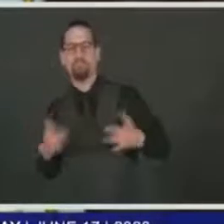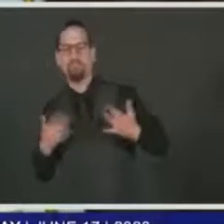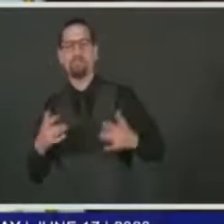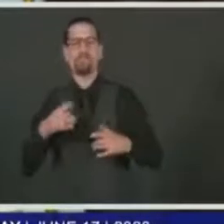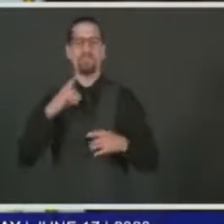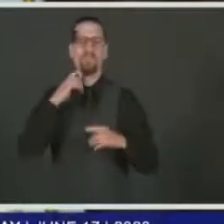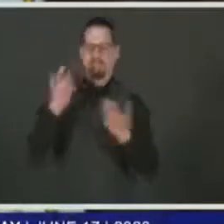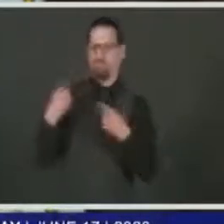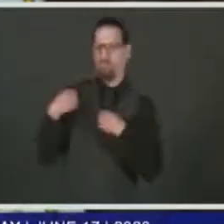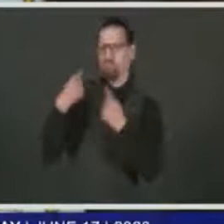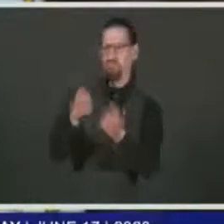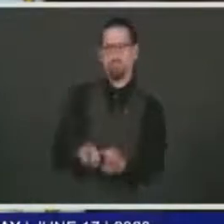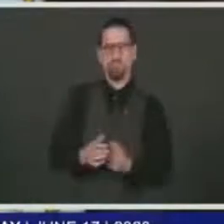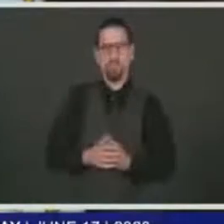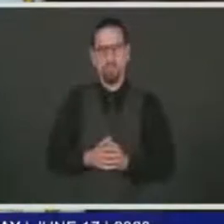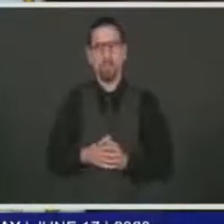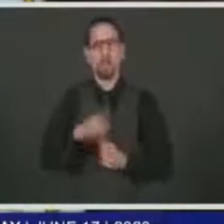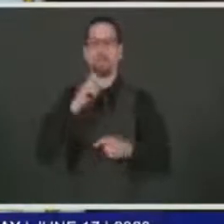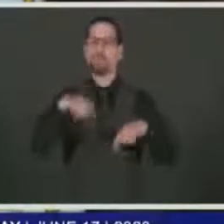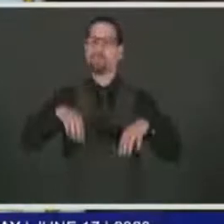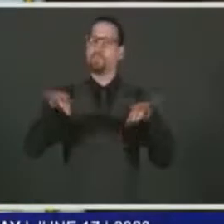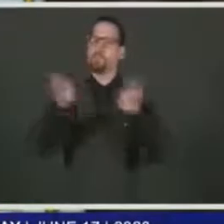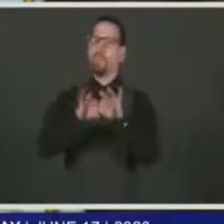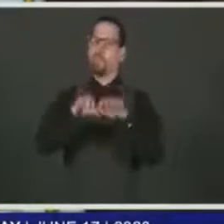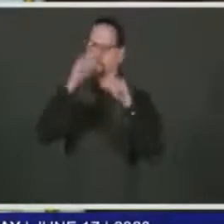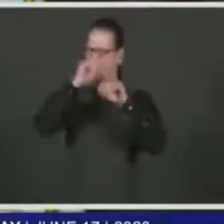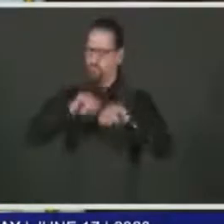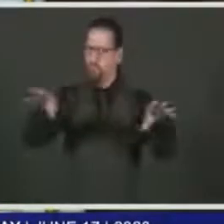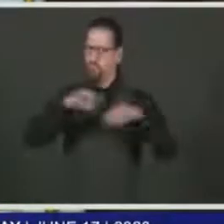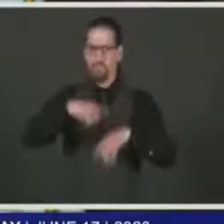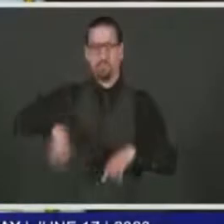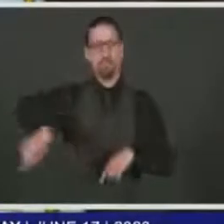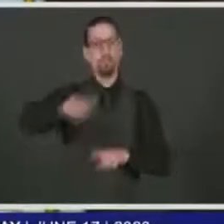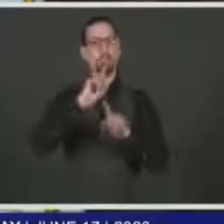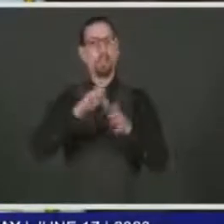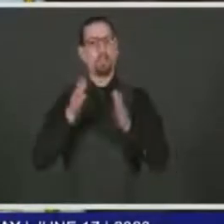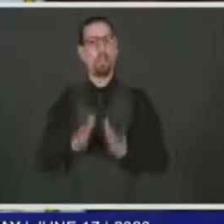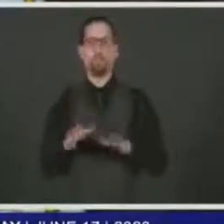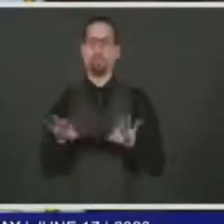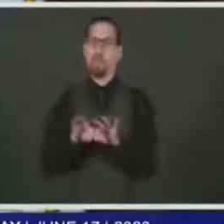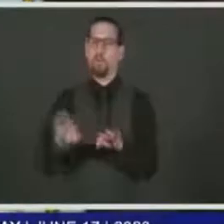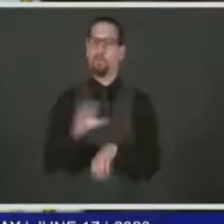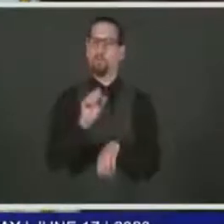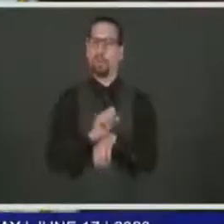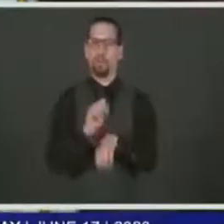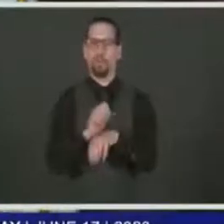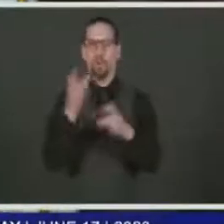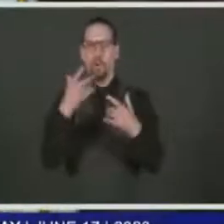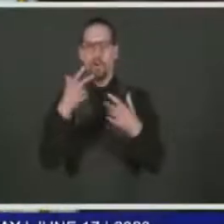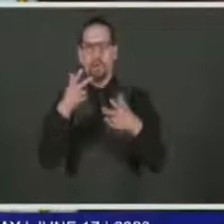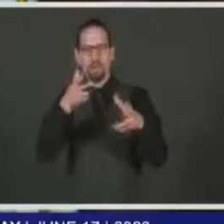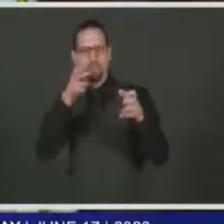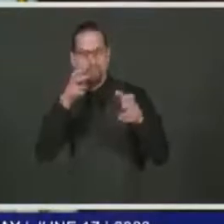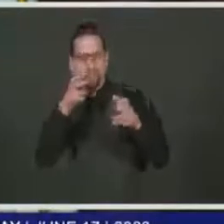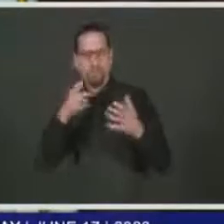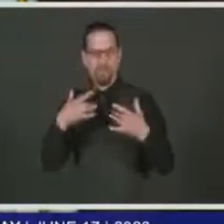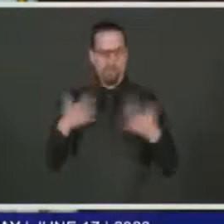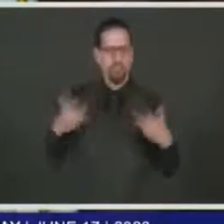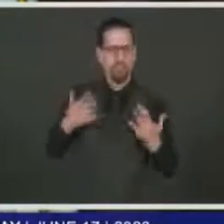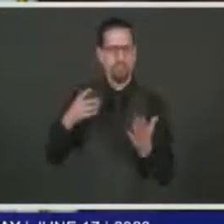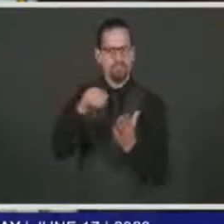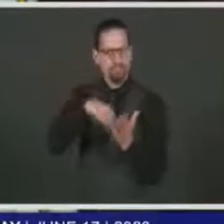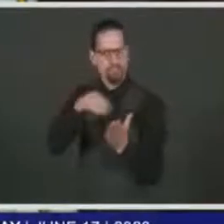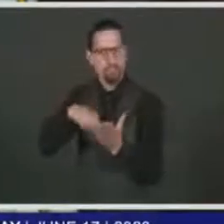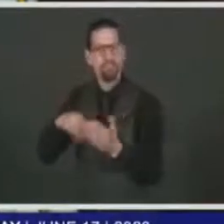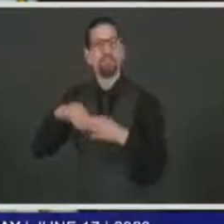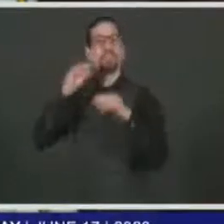they've played a more important role than ever, I think, in this virus, keeping people informed, which means keeping people alive. And so I